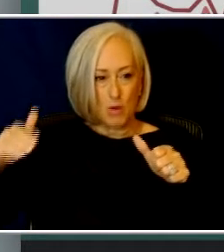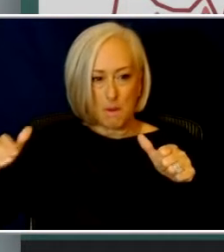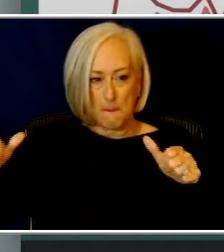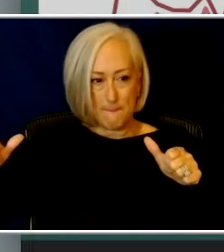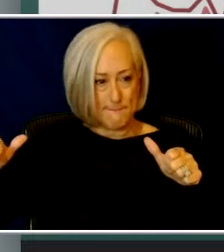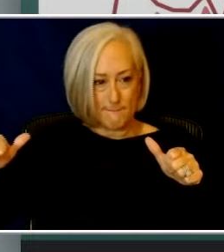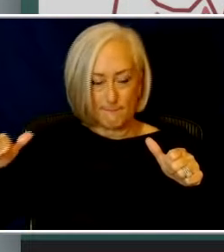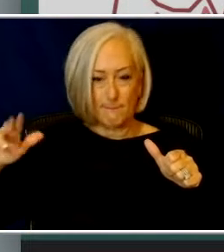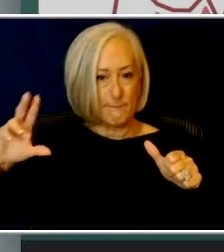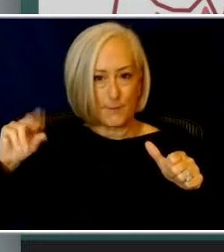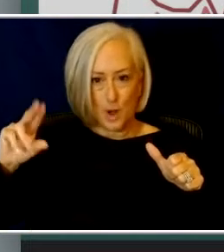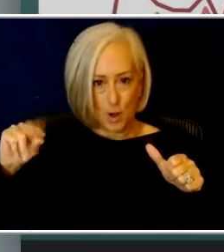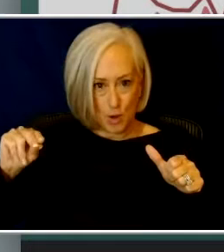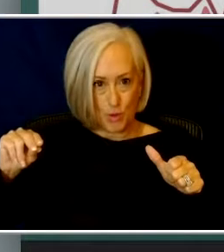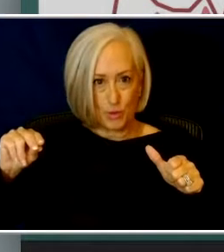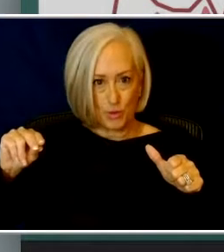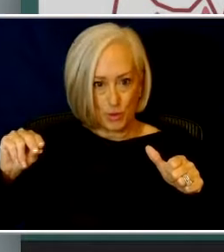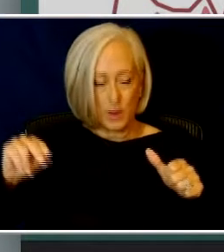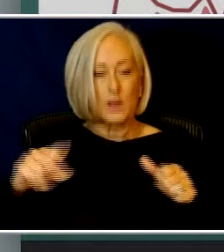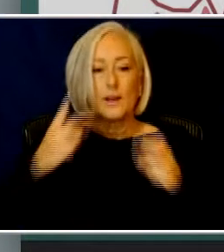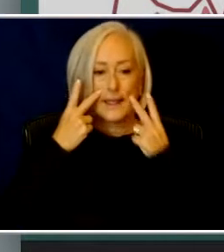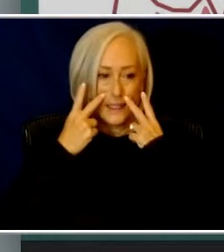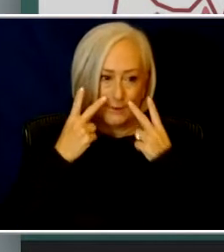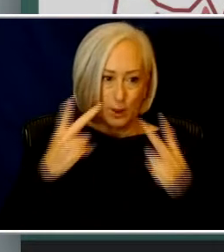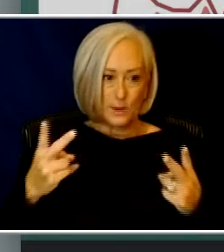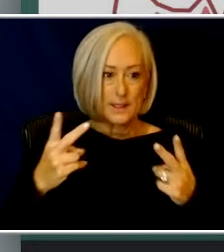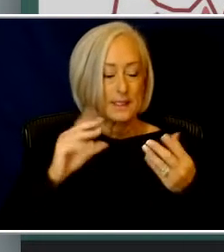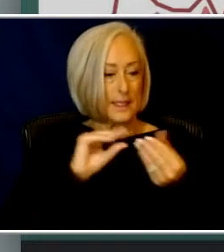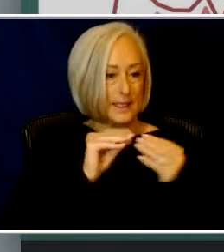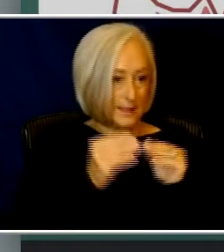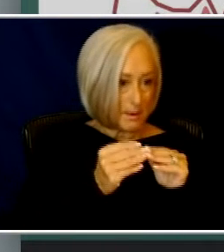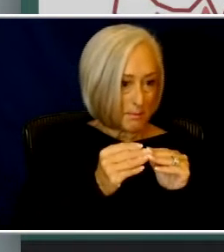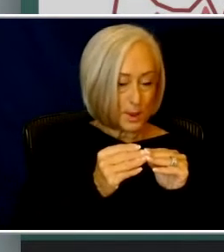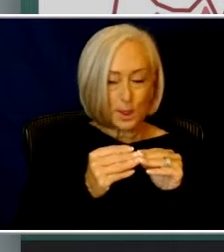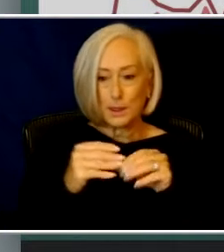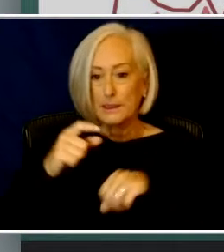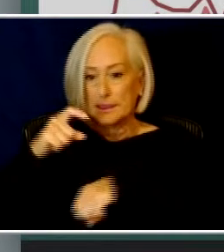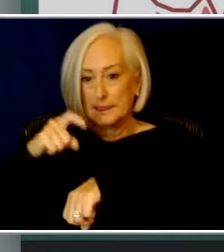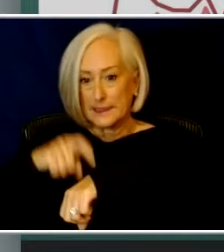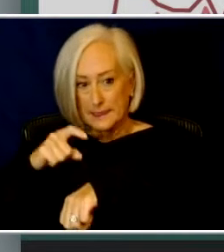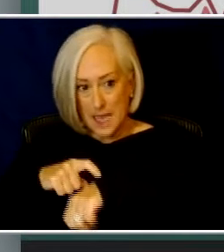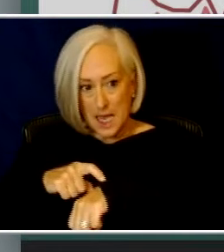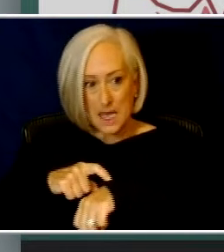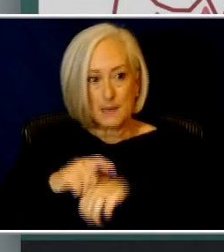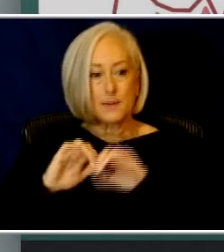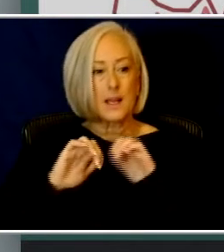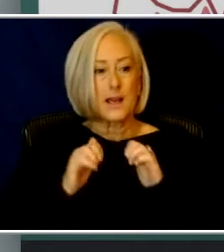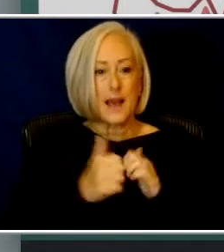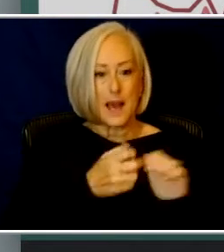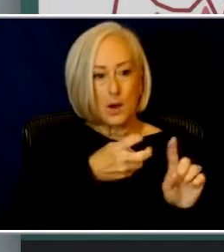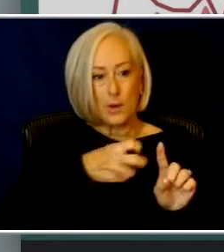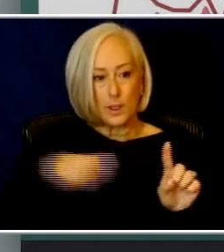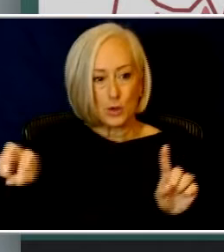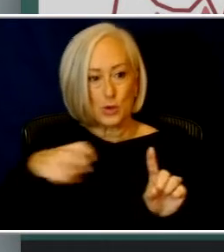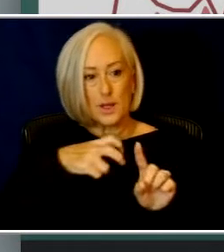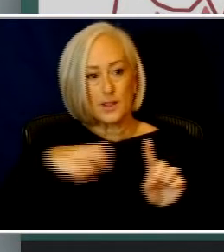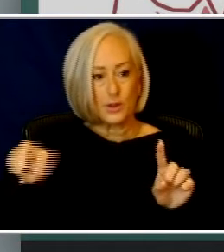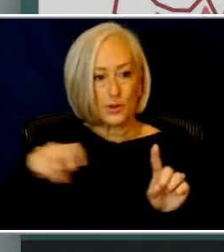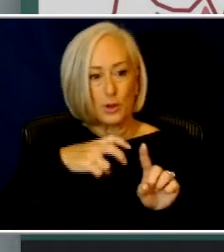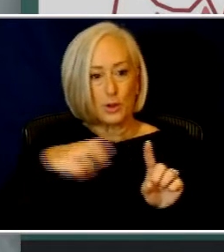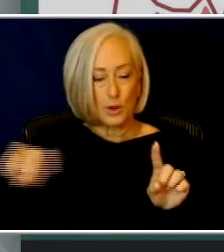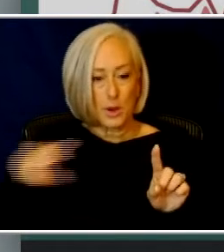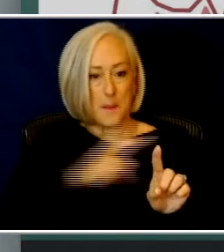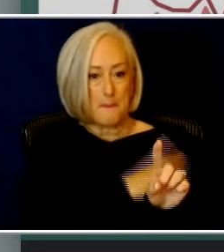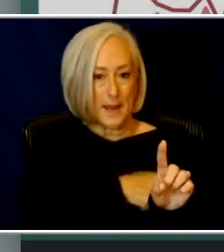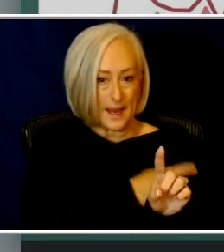if you look at numbers and times and everything about moving patients in the state, we see that we're at a level